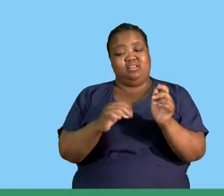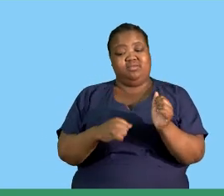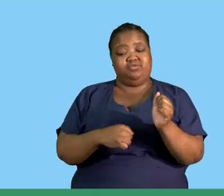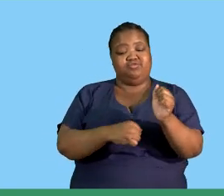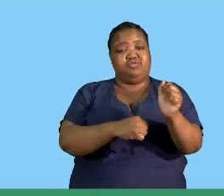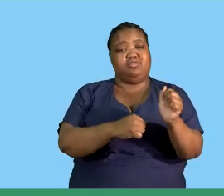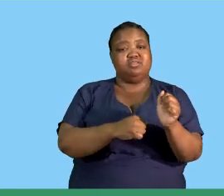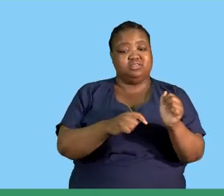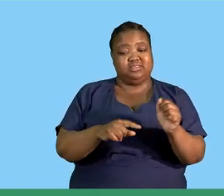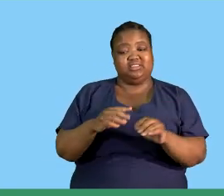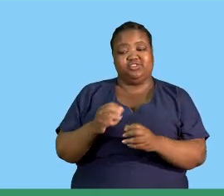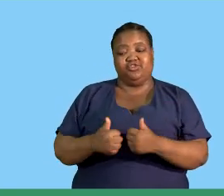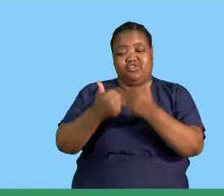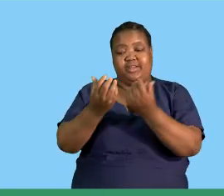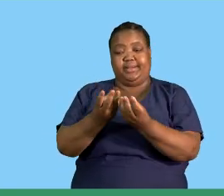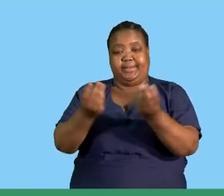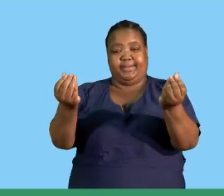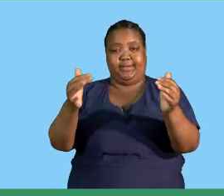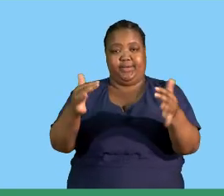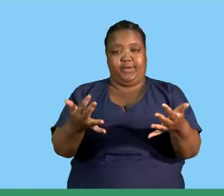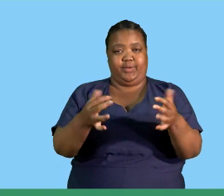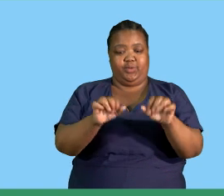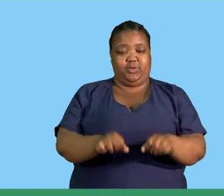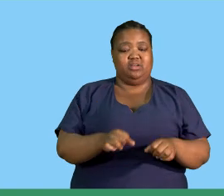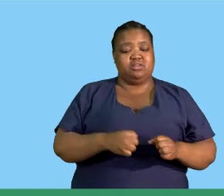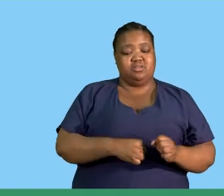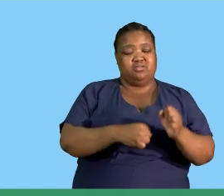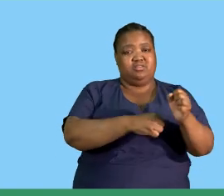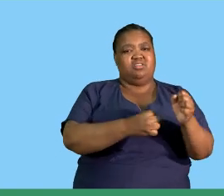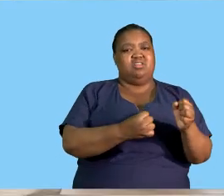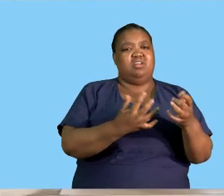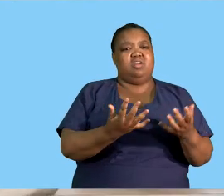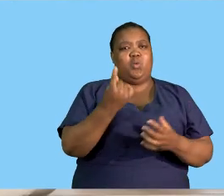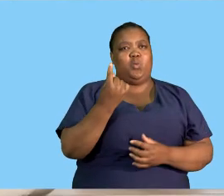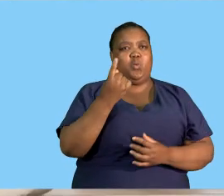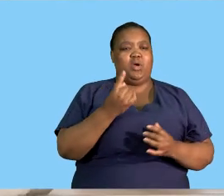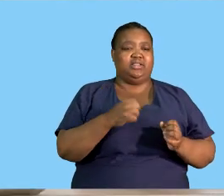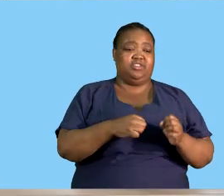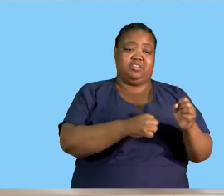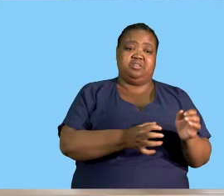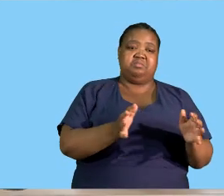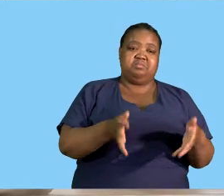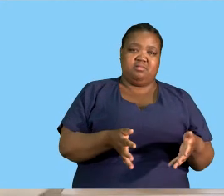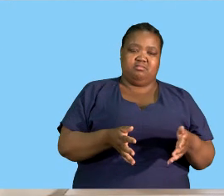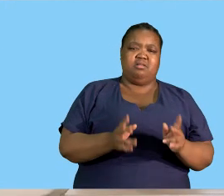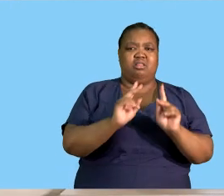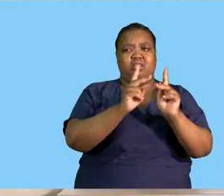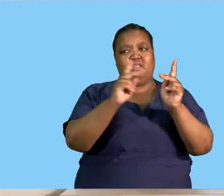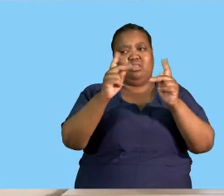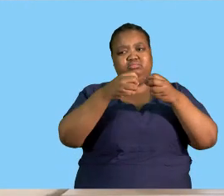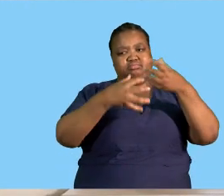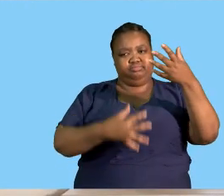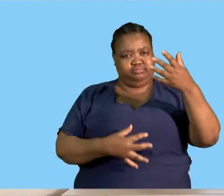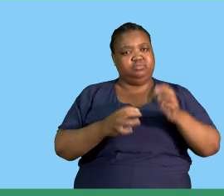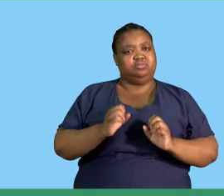alternative strategies to respond to the challenges. Don't only limit the strategies to one strategy. You